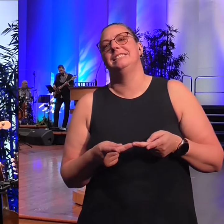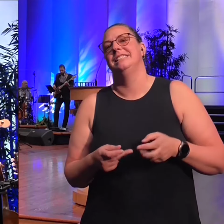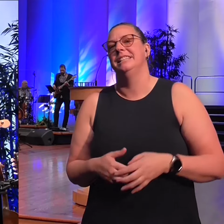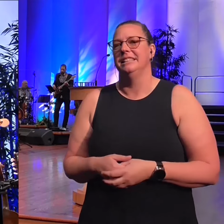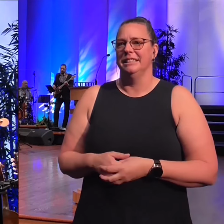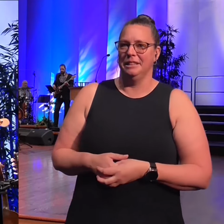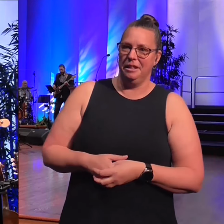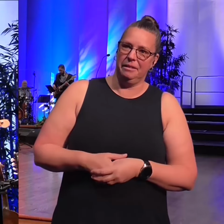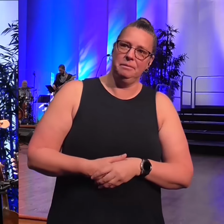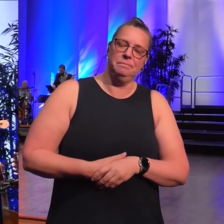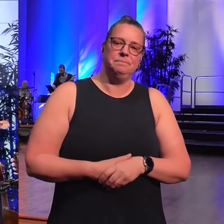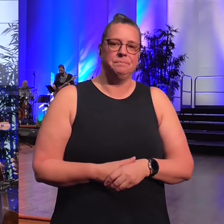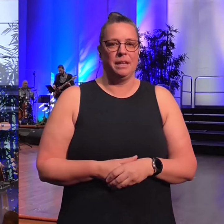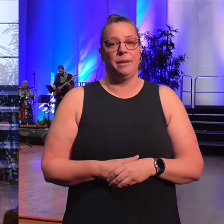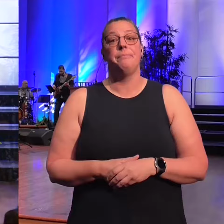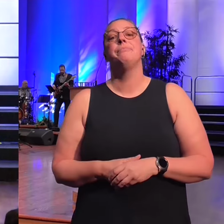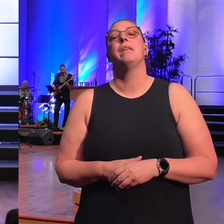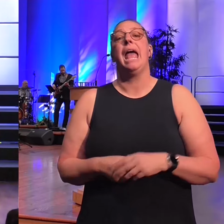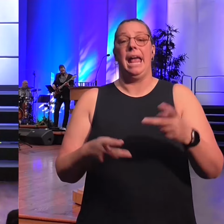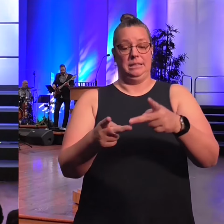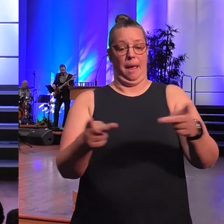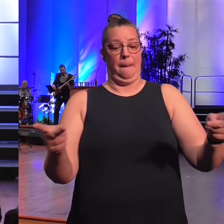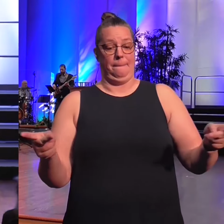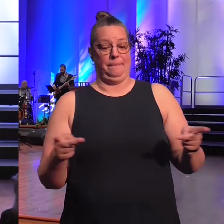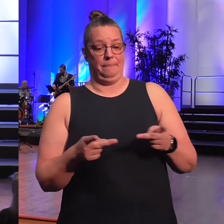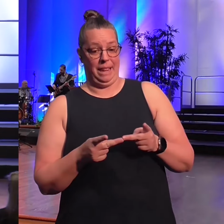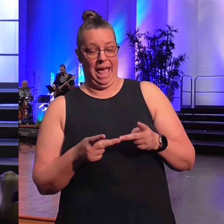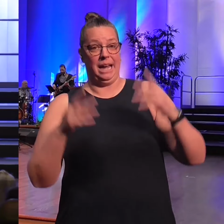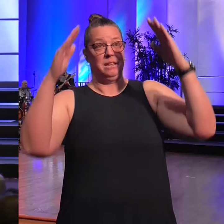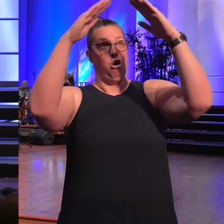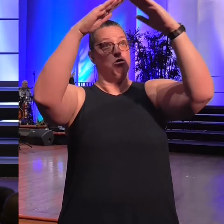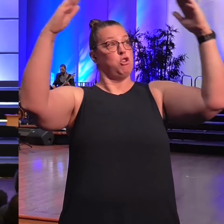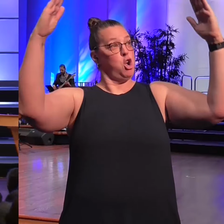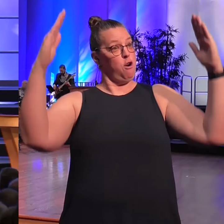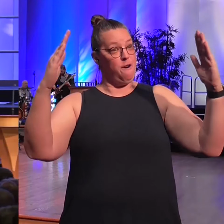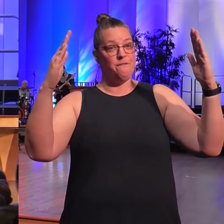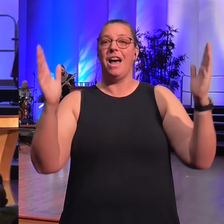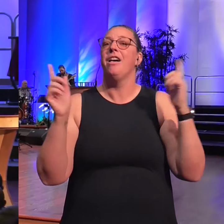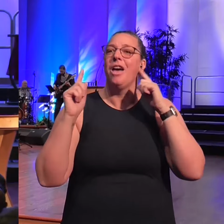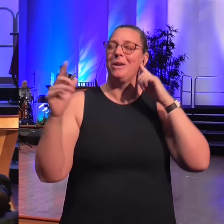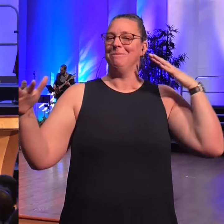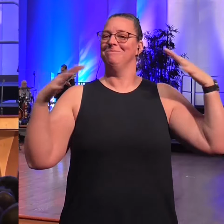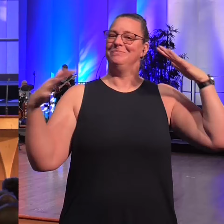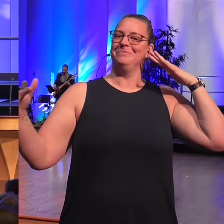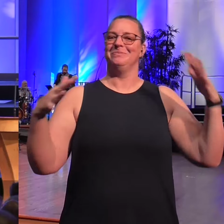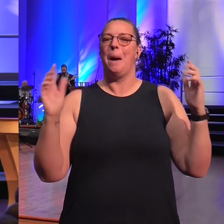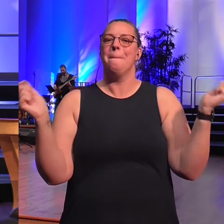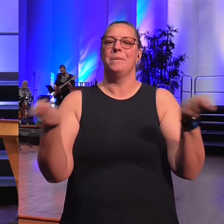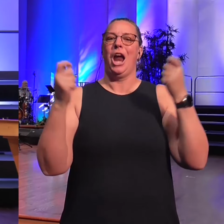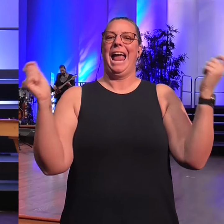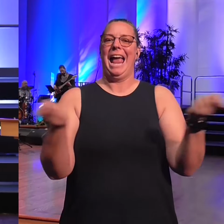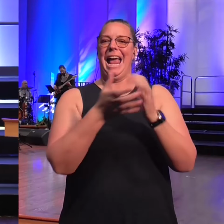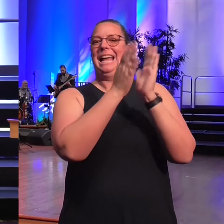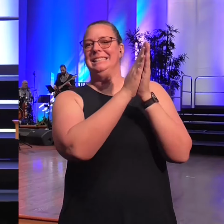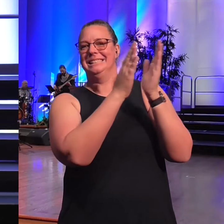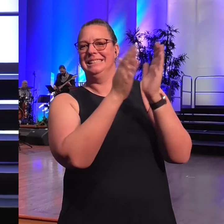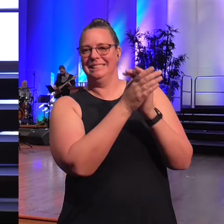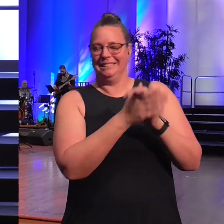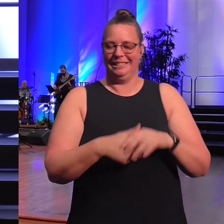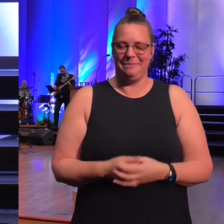place. Raise a roof with shouts of praise. Spirit's in this